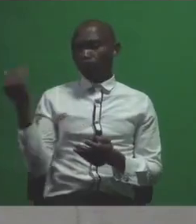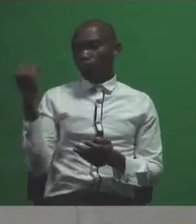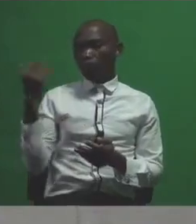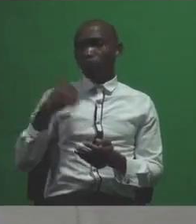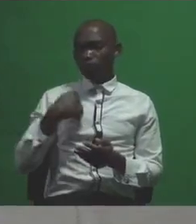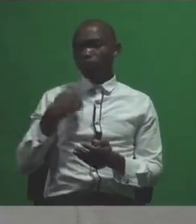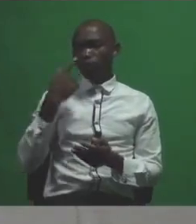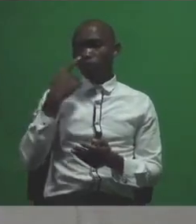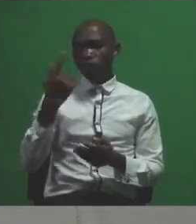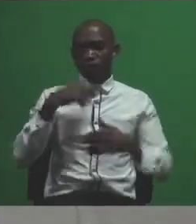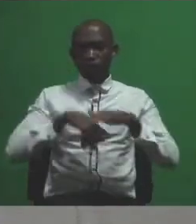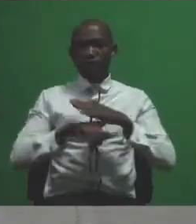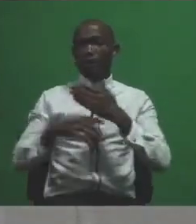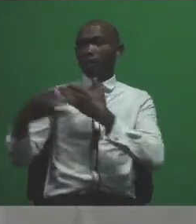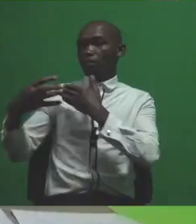Yes.